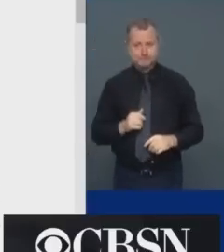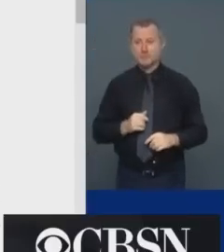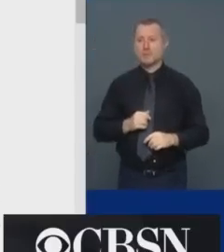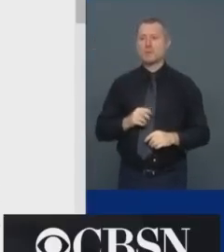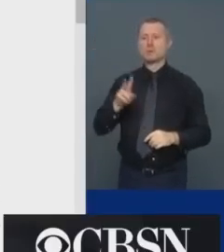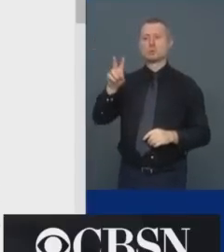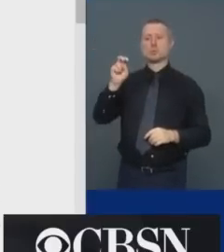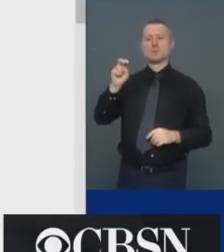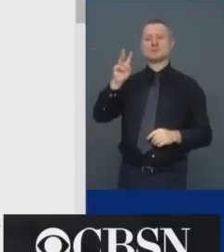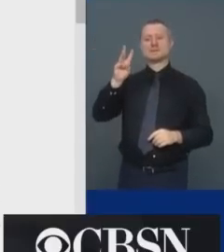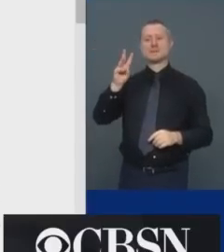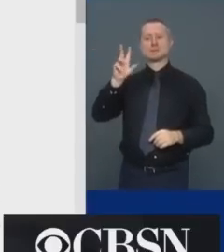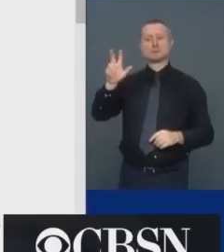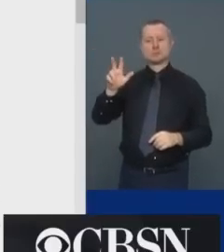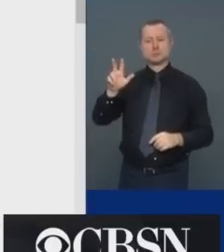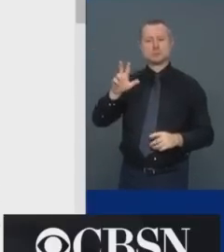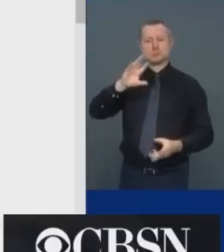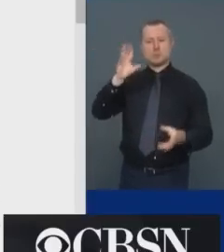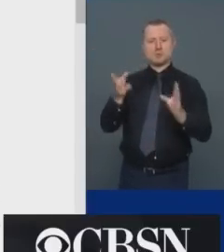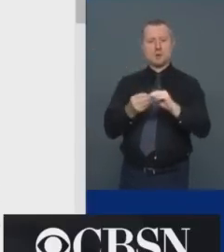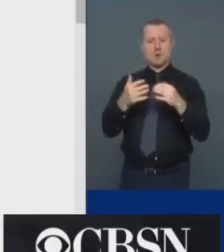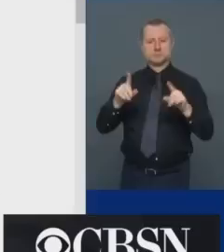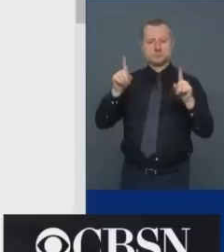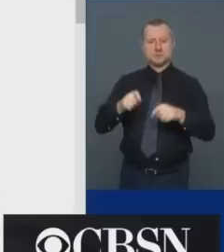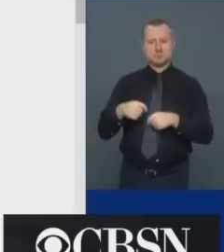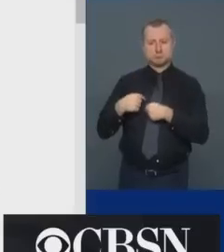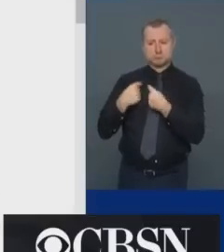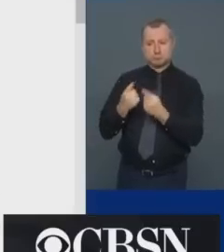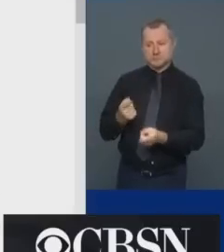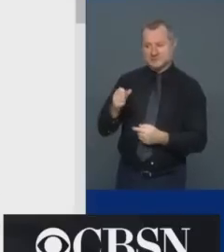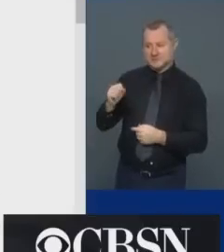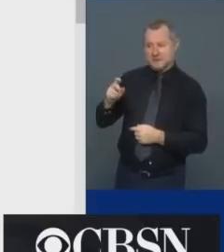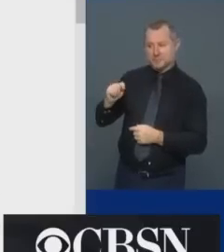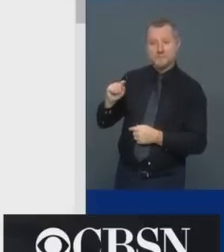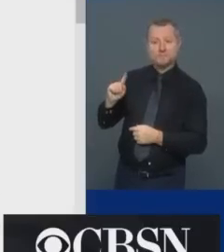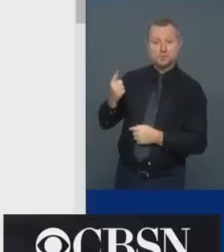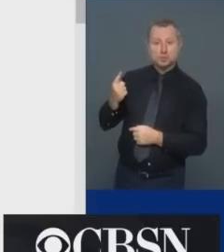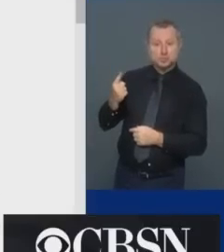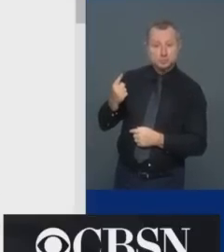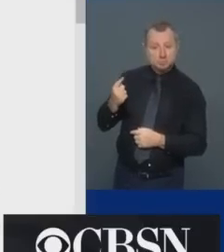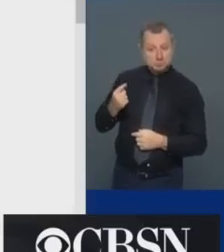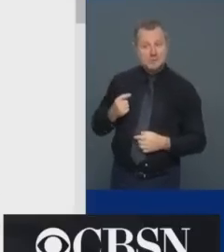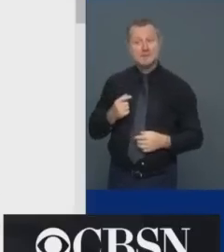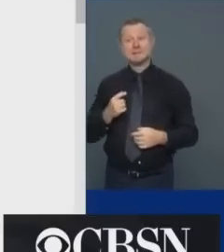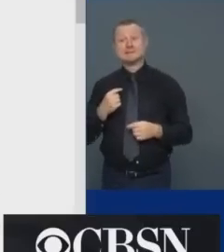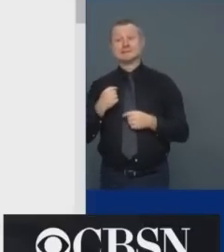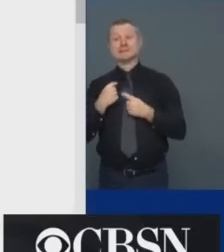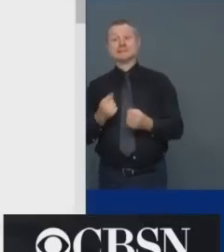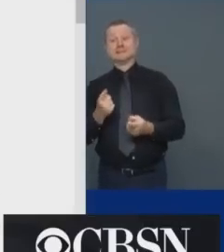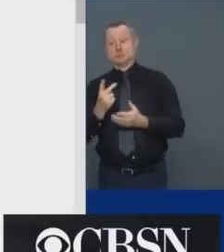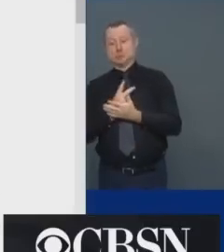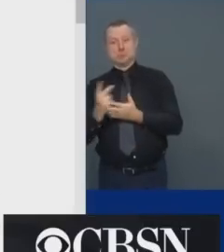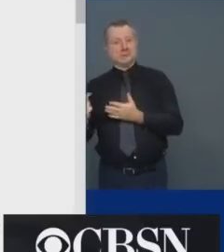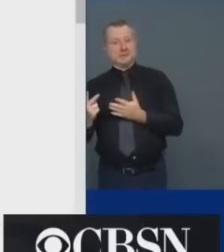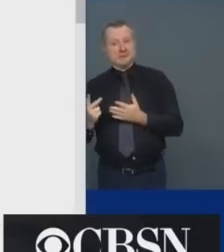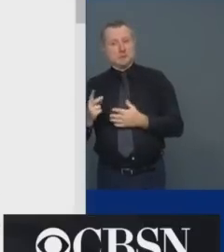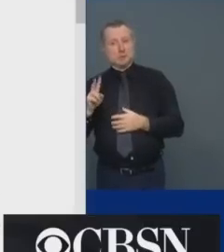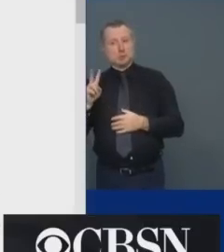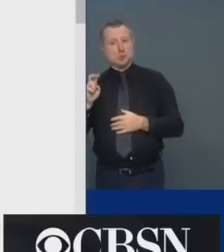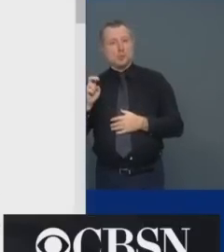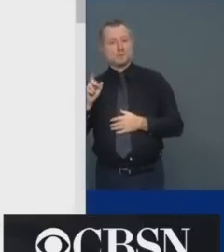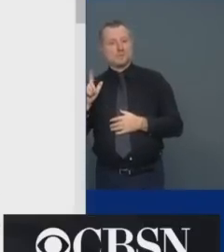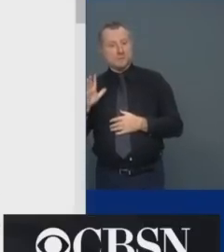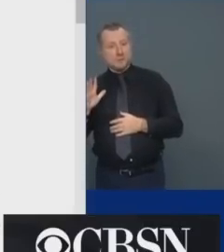263 total tests since September 1st. Last 14 days, 225 total